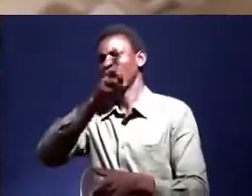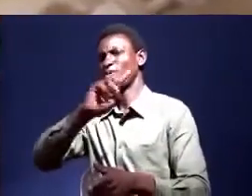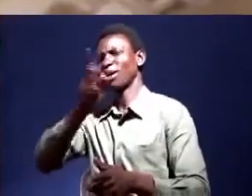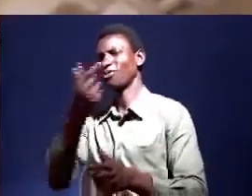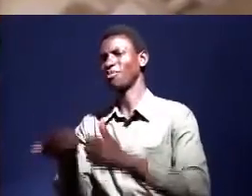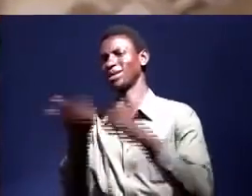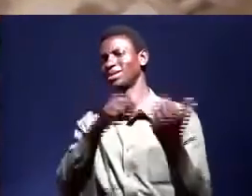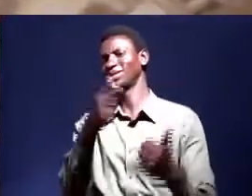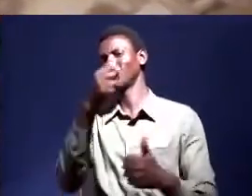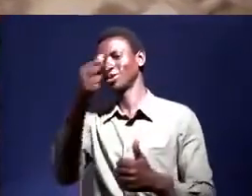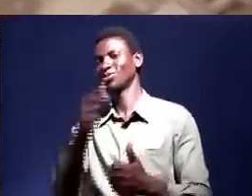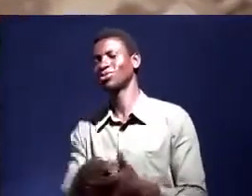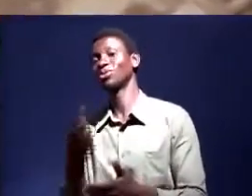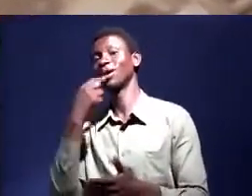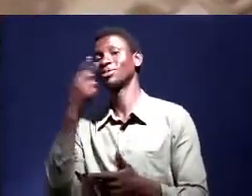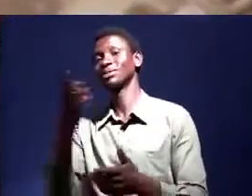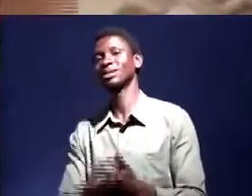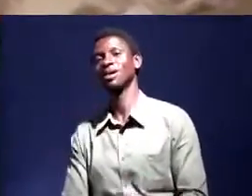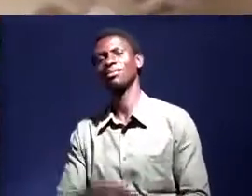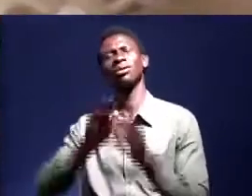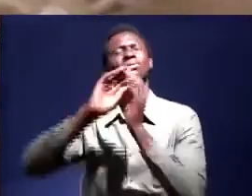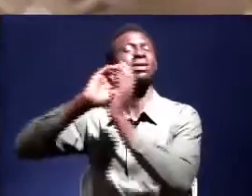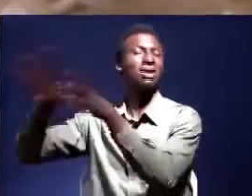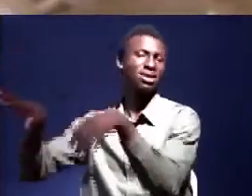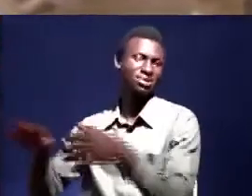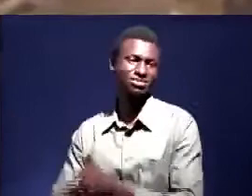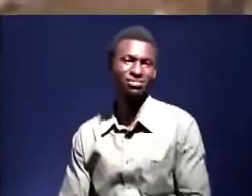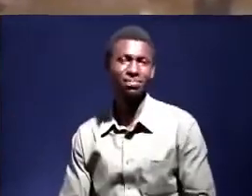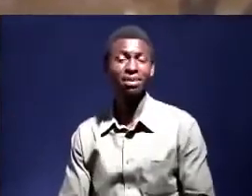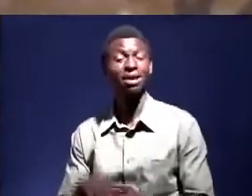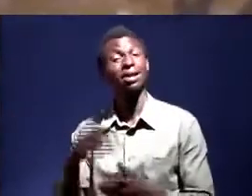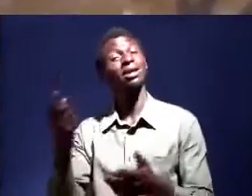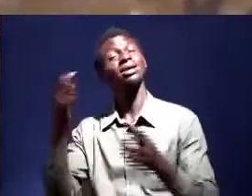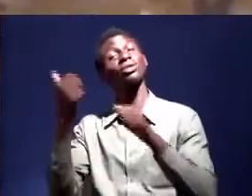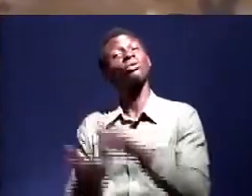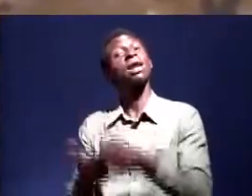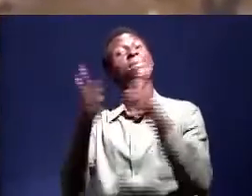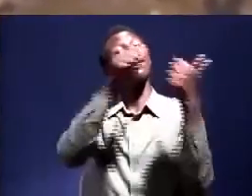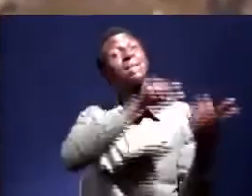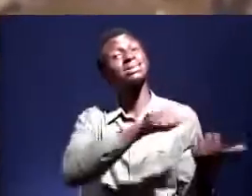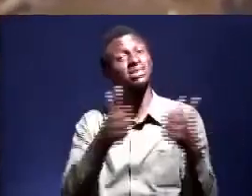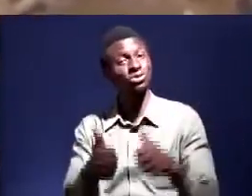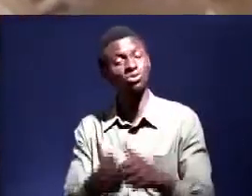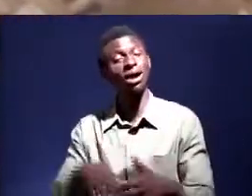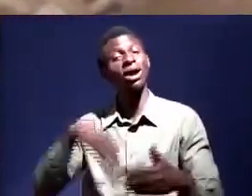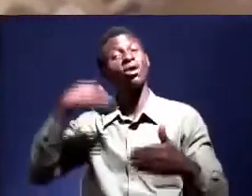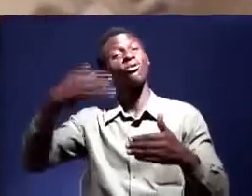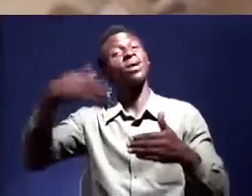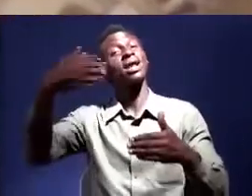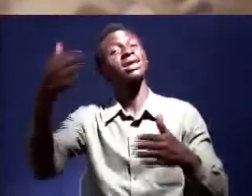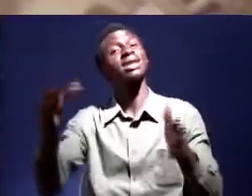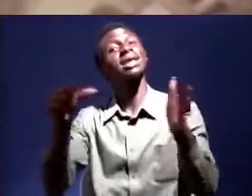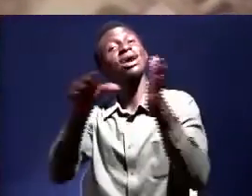goodbye when they were baptized. They continued in the fellowship of the